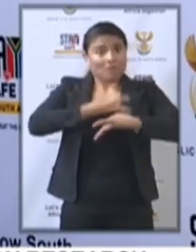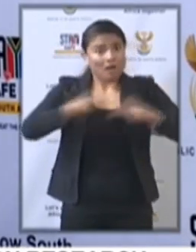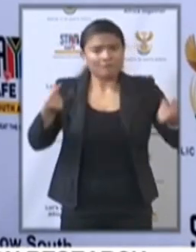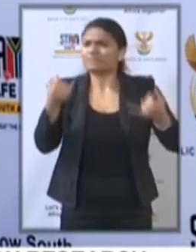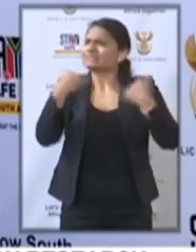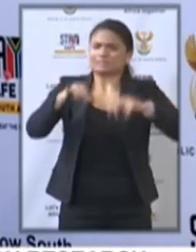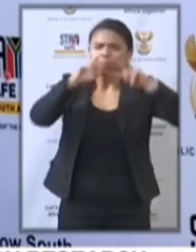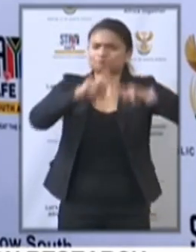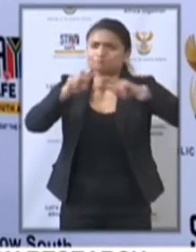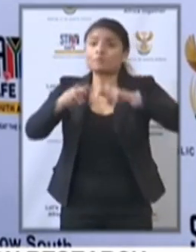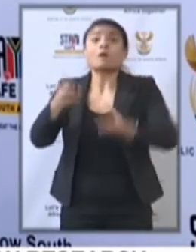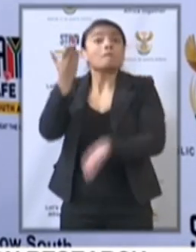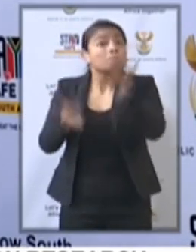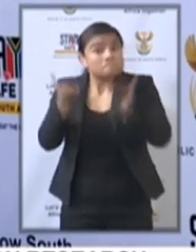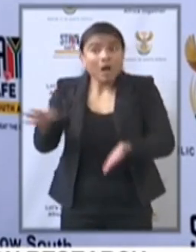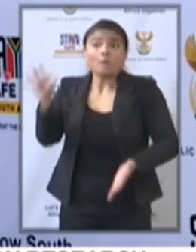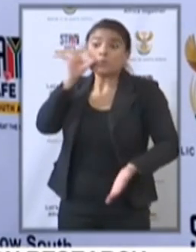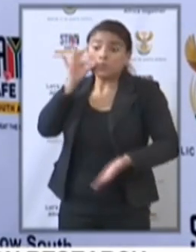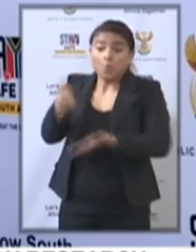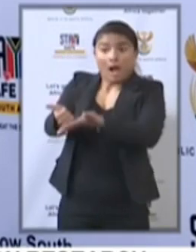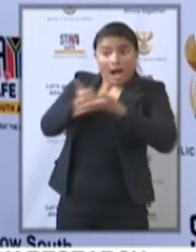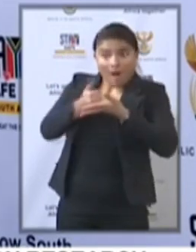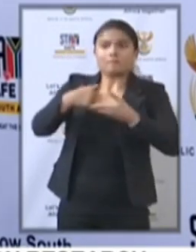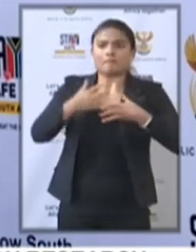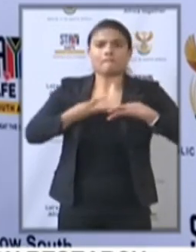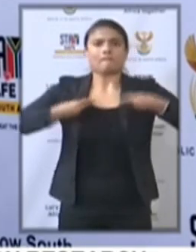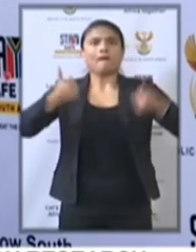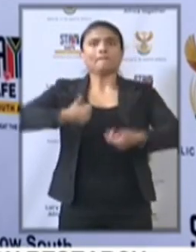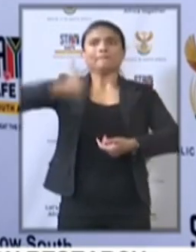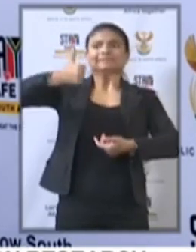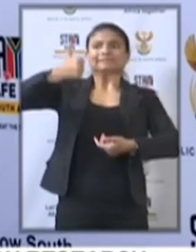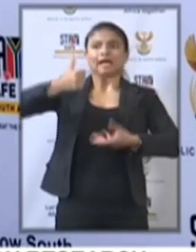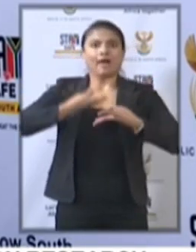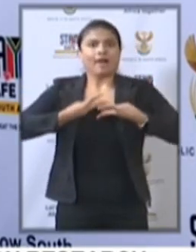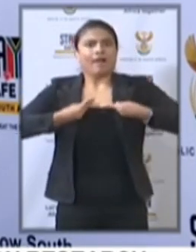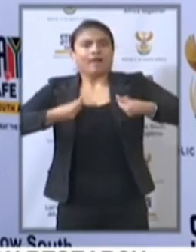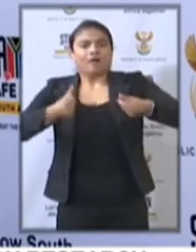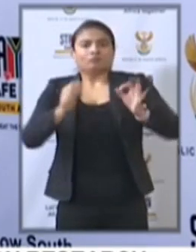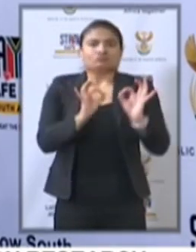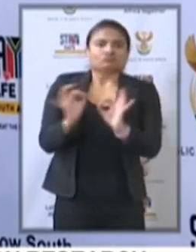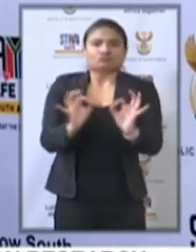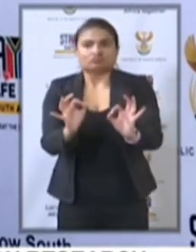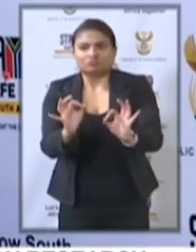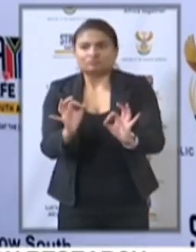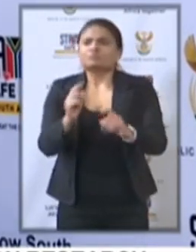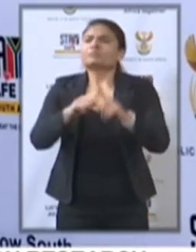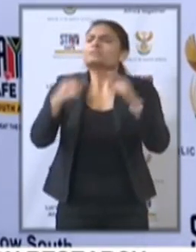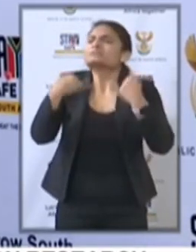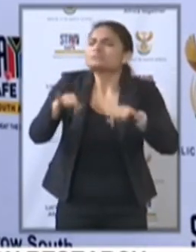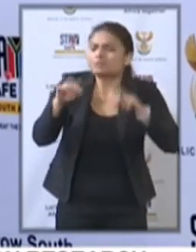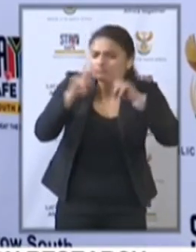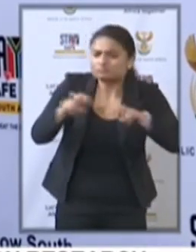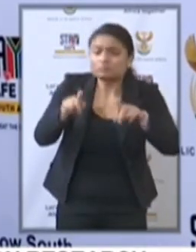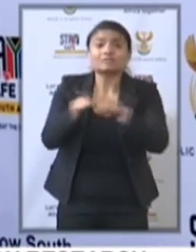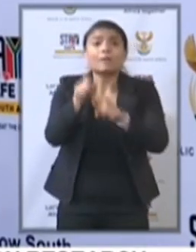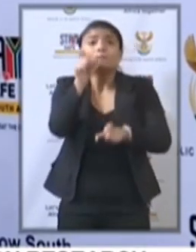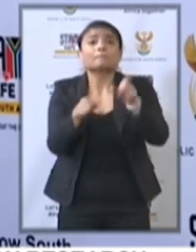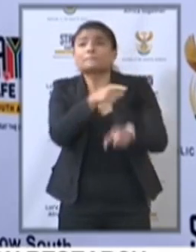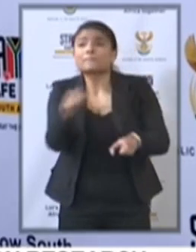ikwazi ukuthi ibhekane ikakhulukazi nezinye izifo mhlambe ezithintene nesifuba. Olunye lophenyo